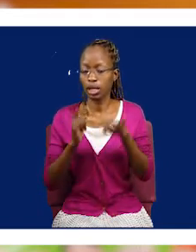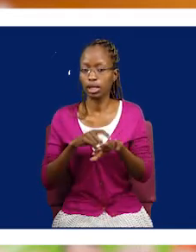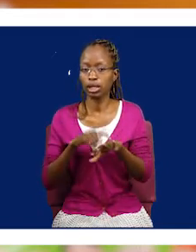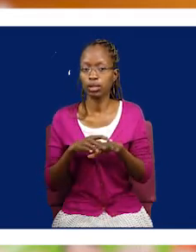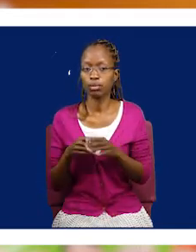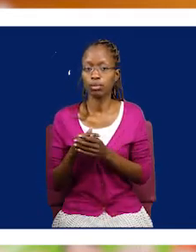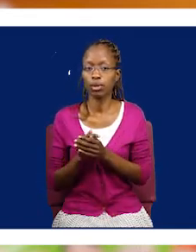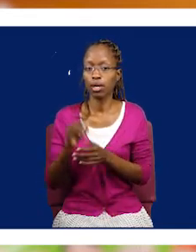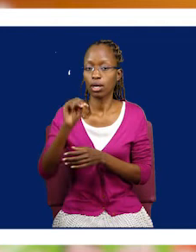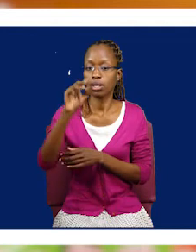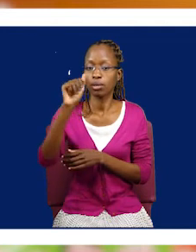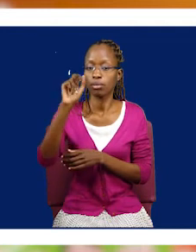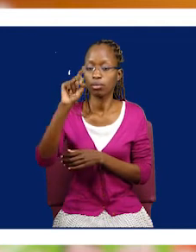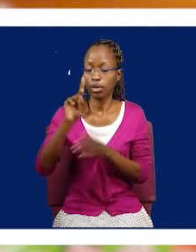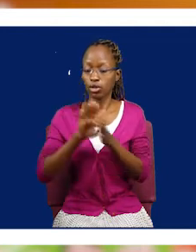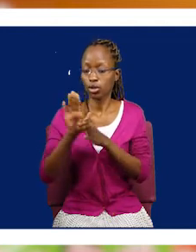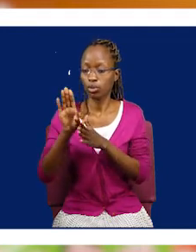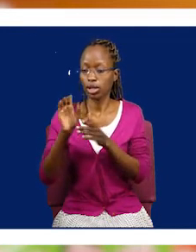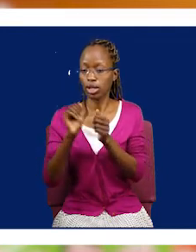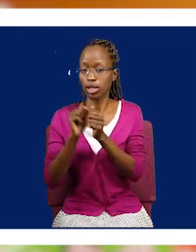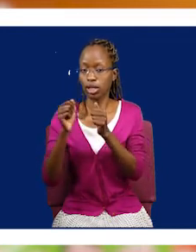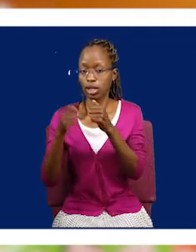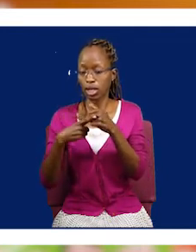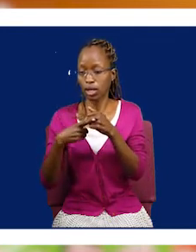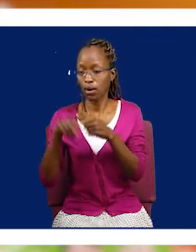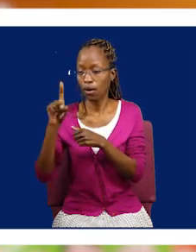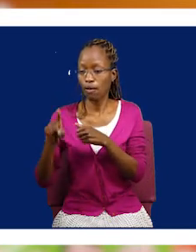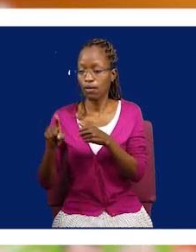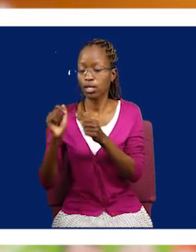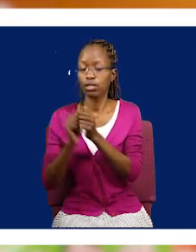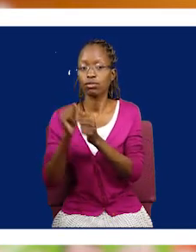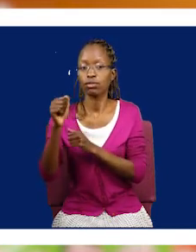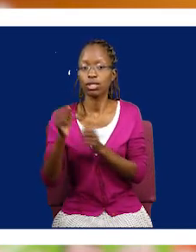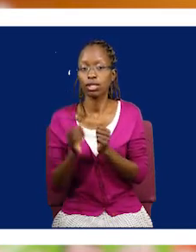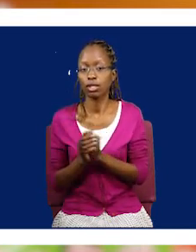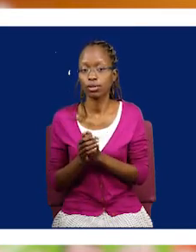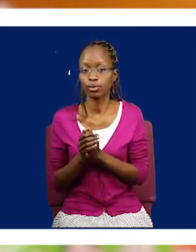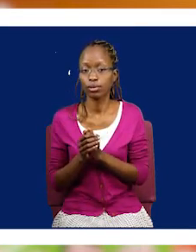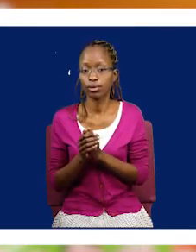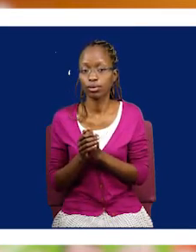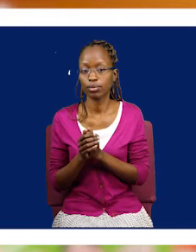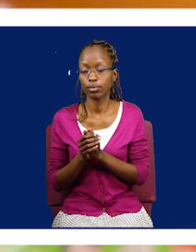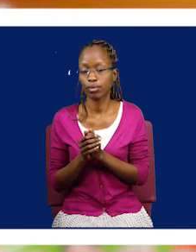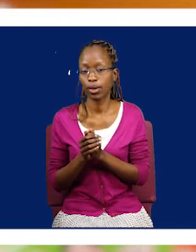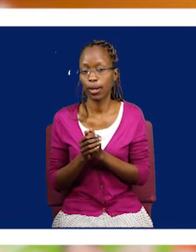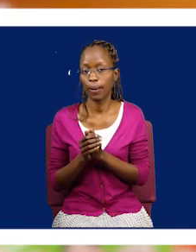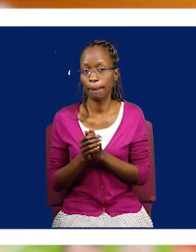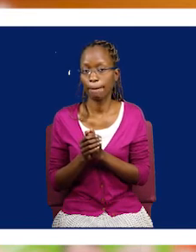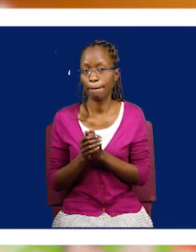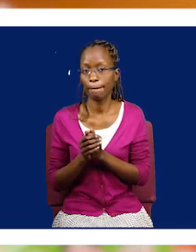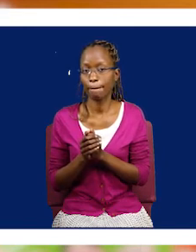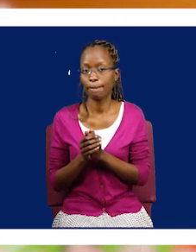time. Mark chapter 16, verse